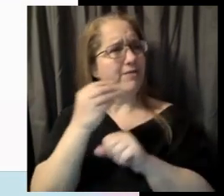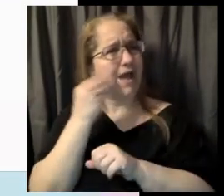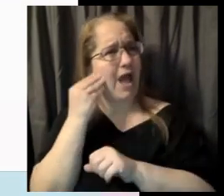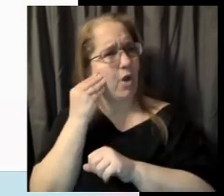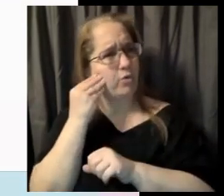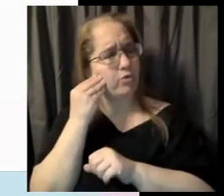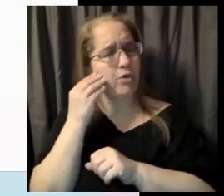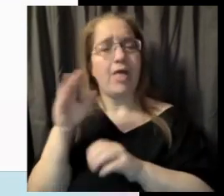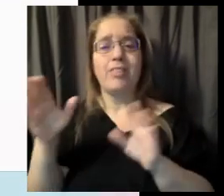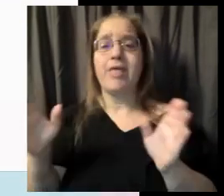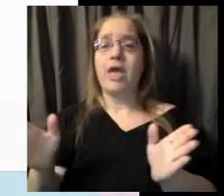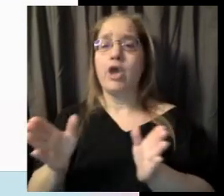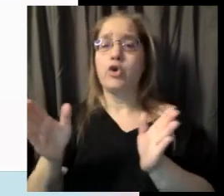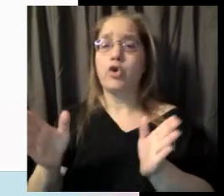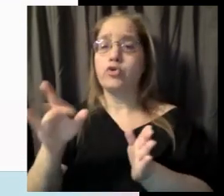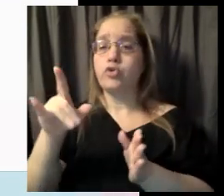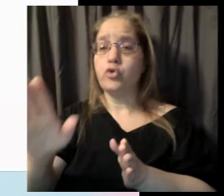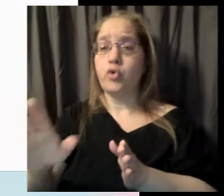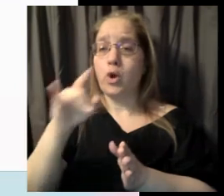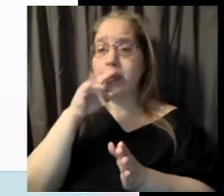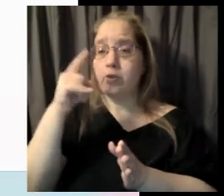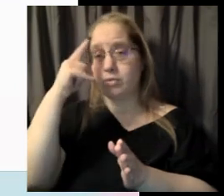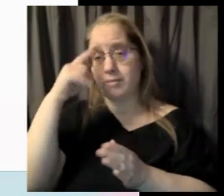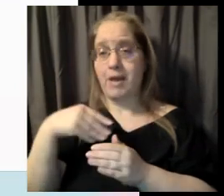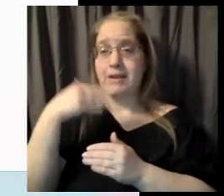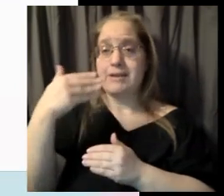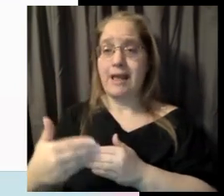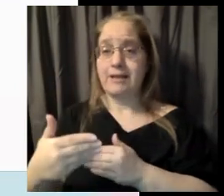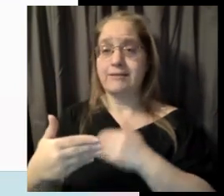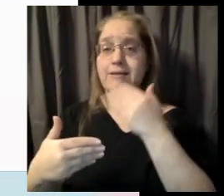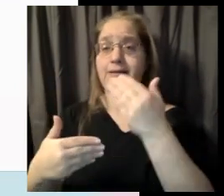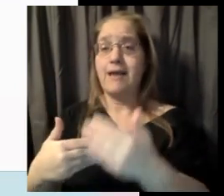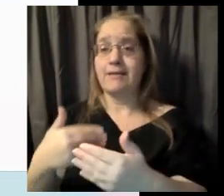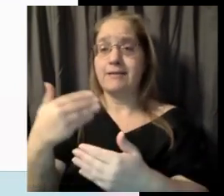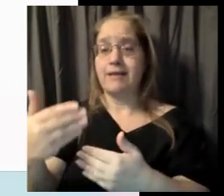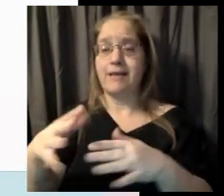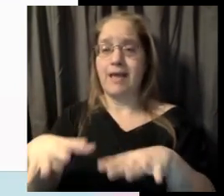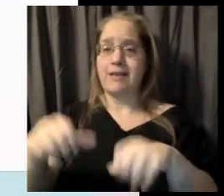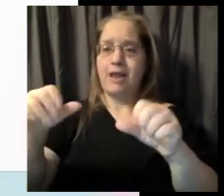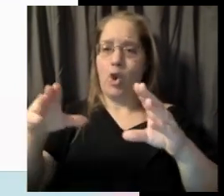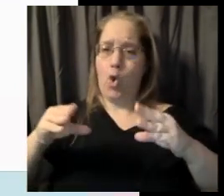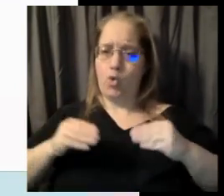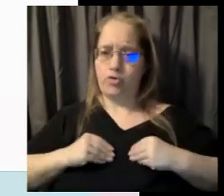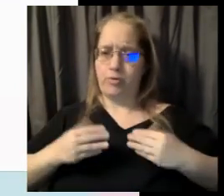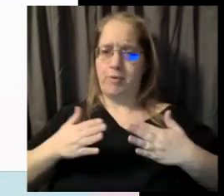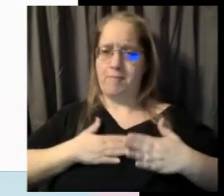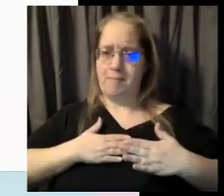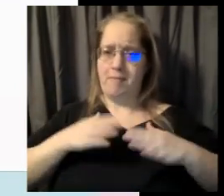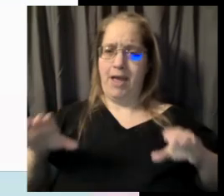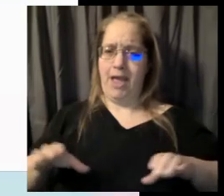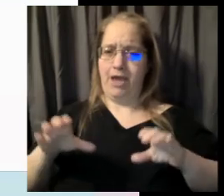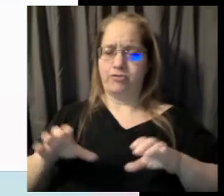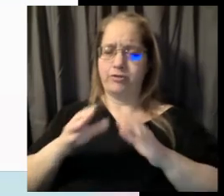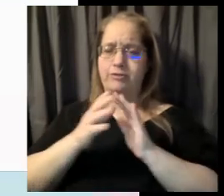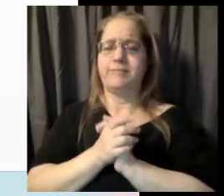This encourages your child to think about next steps and also take ownership of their actions. Encourage